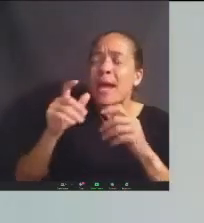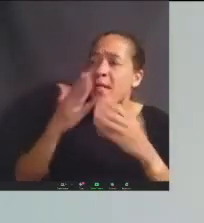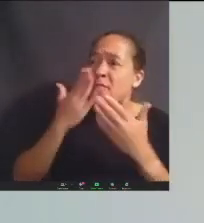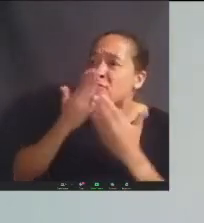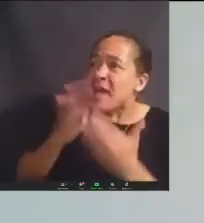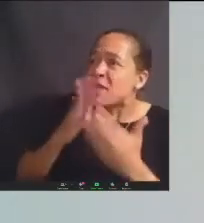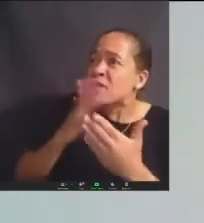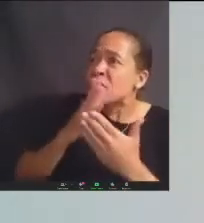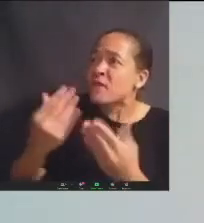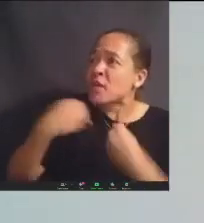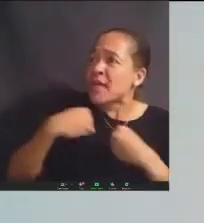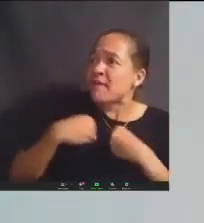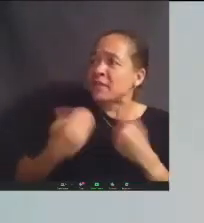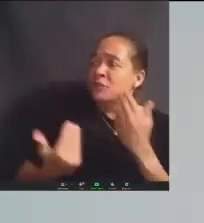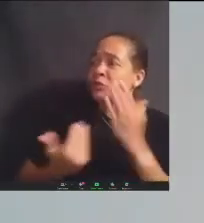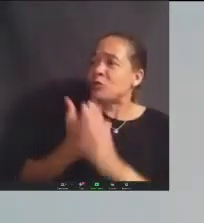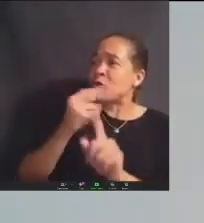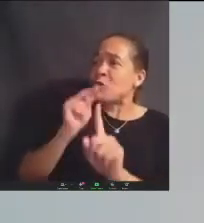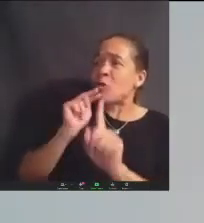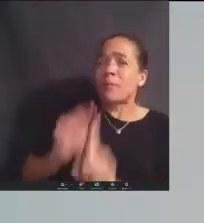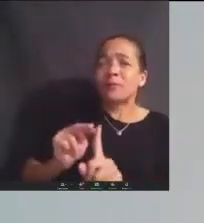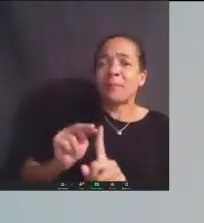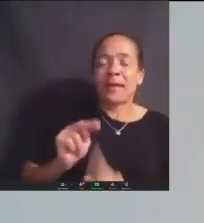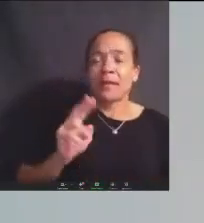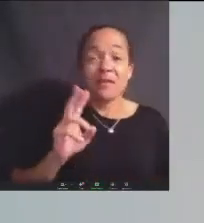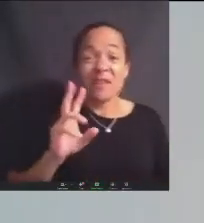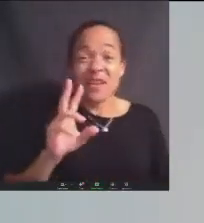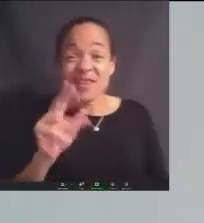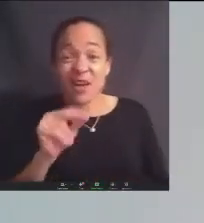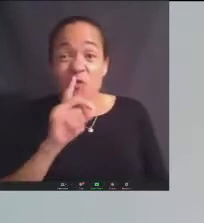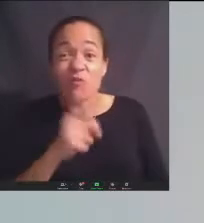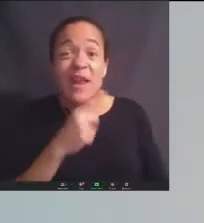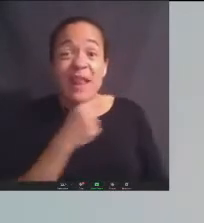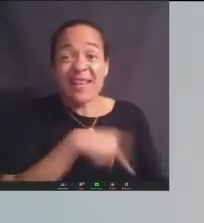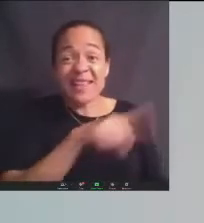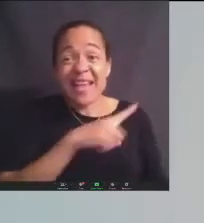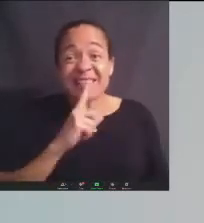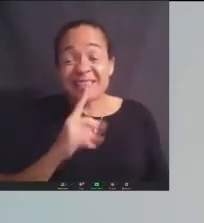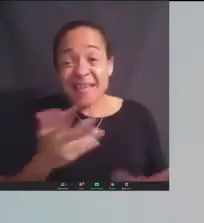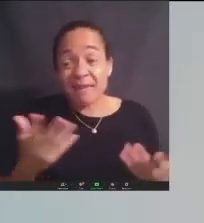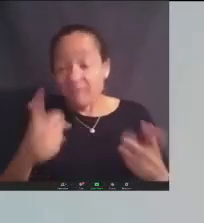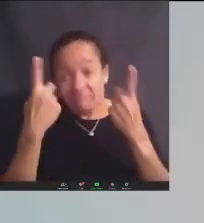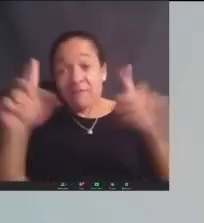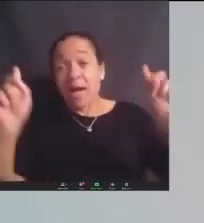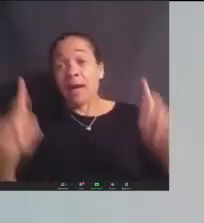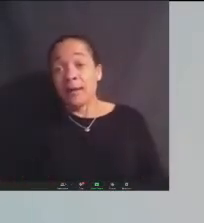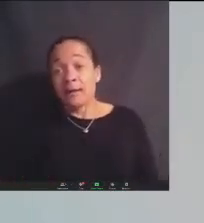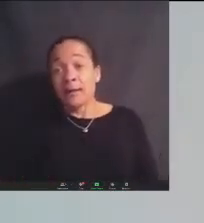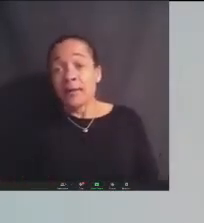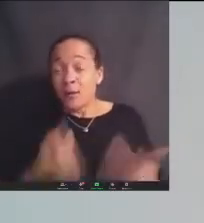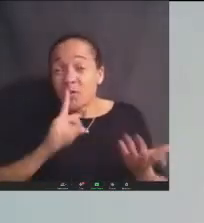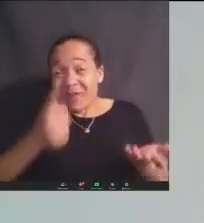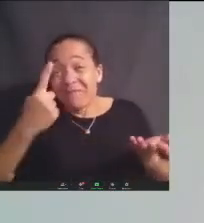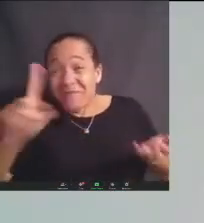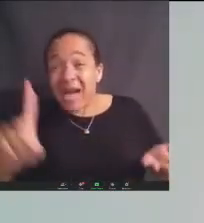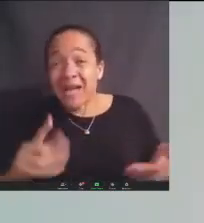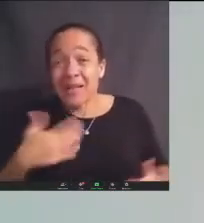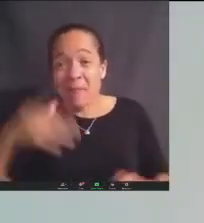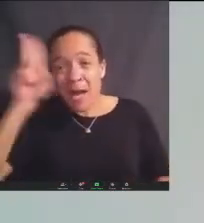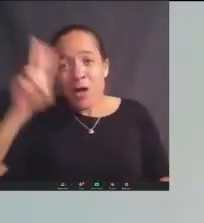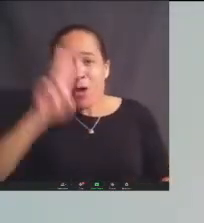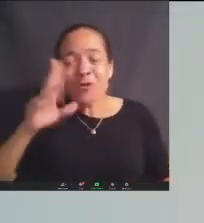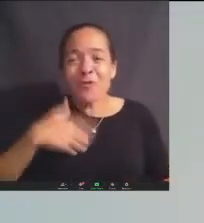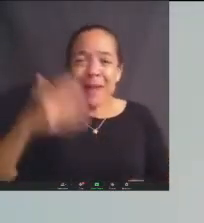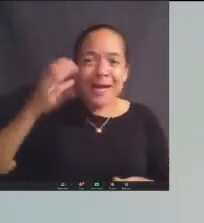was, it's about time. Like, mm-hmm. I'm glad somebody's finally telling the story about my uncle, my cousin, my grandfather, the brothers that I know. I'm glad that folks are